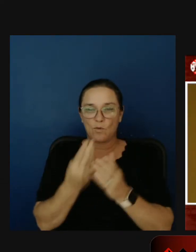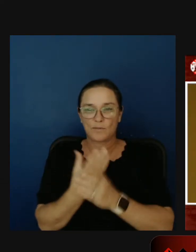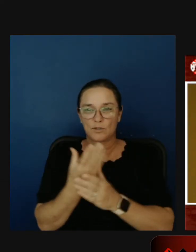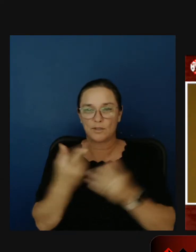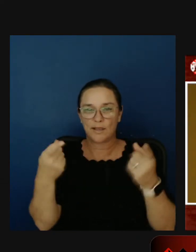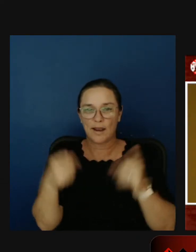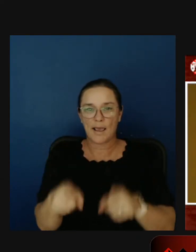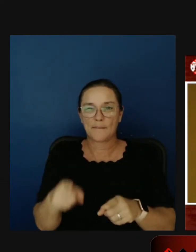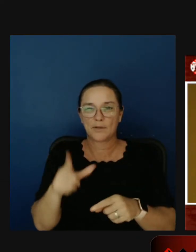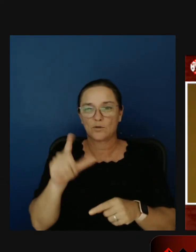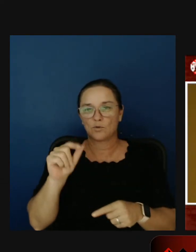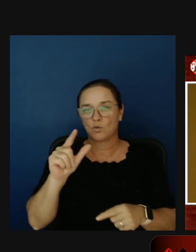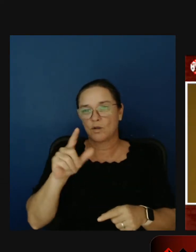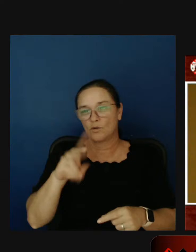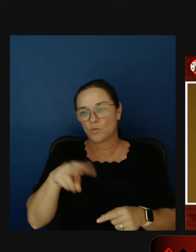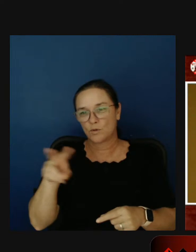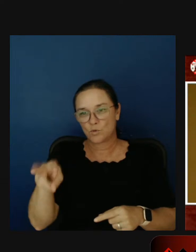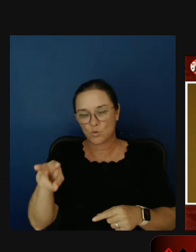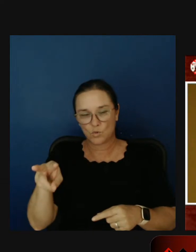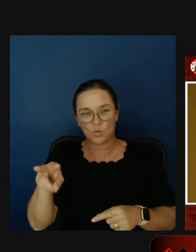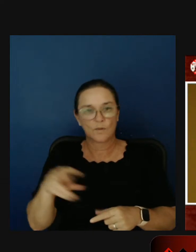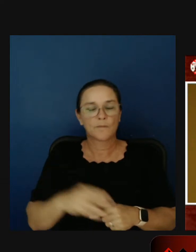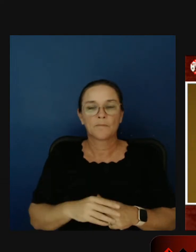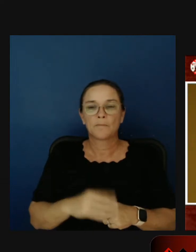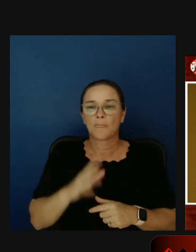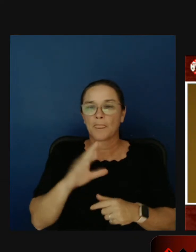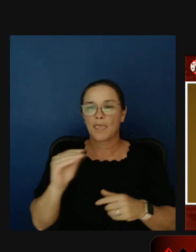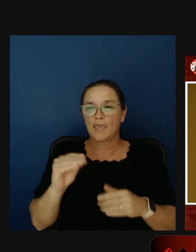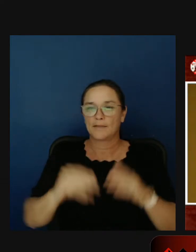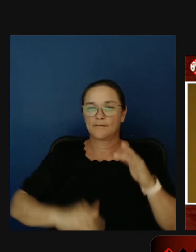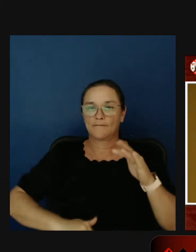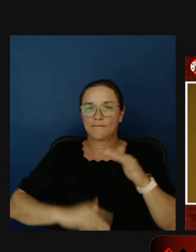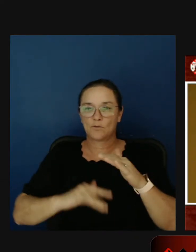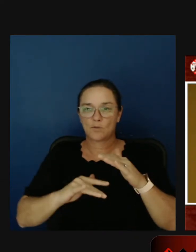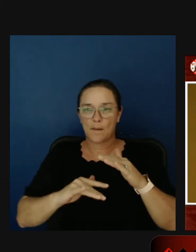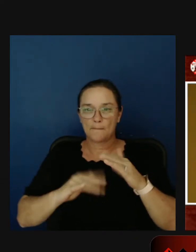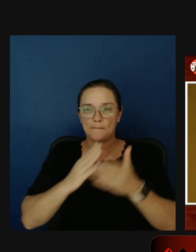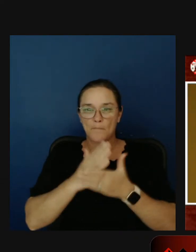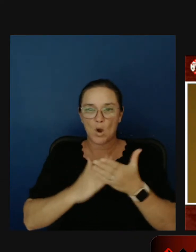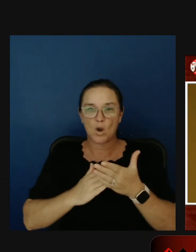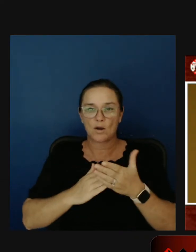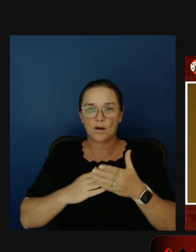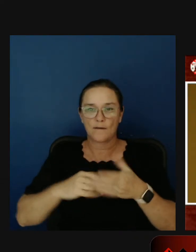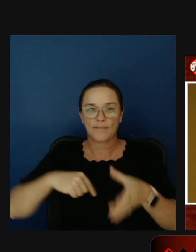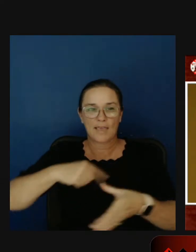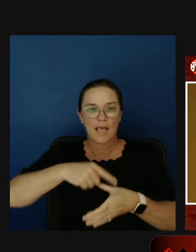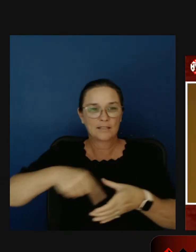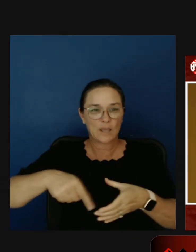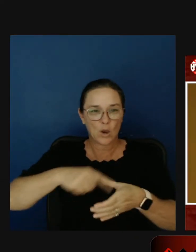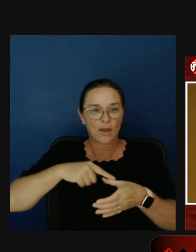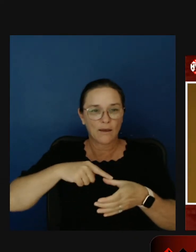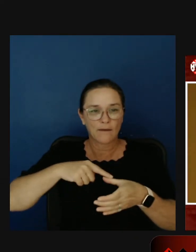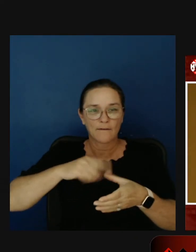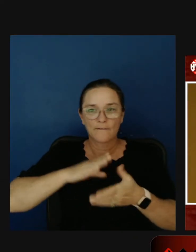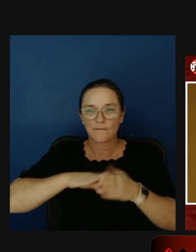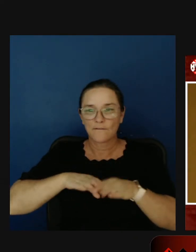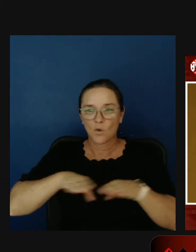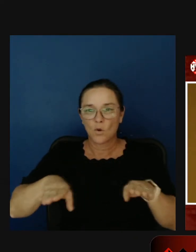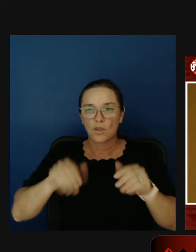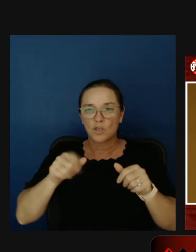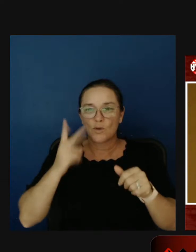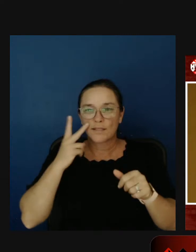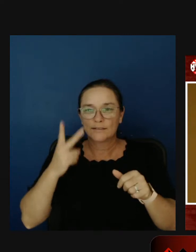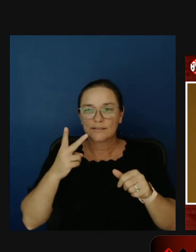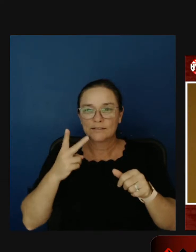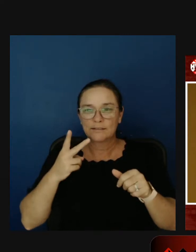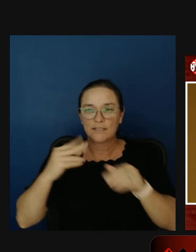in 2022 and filled the part of the caldera floor. And you can see here, you know, the lava just